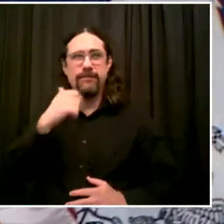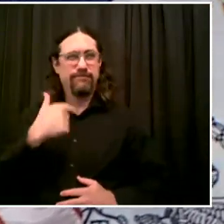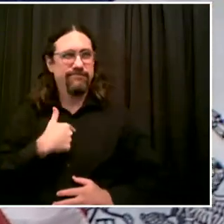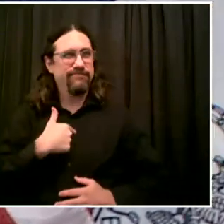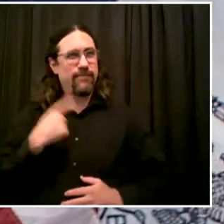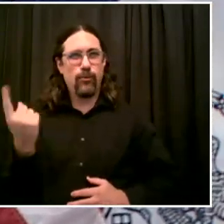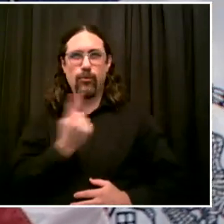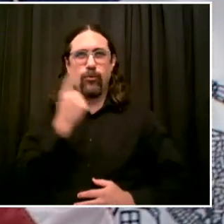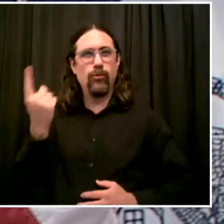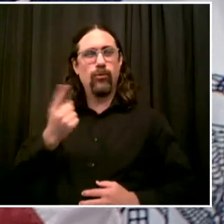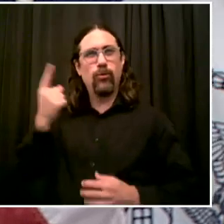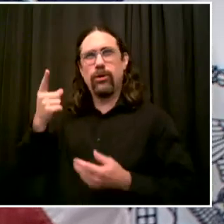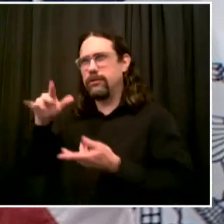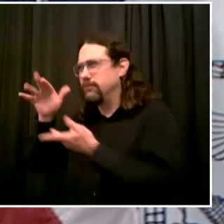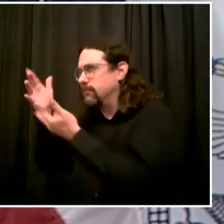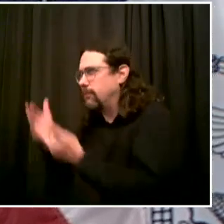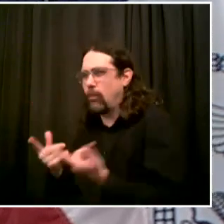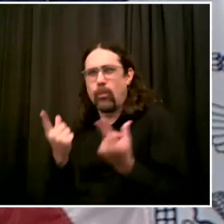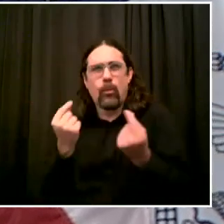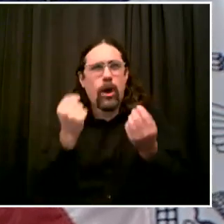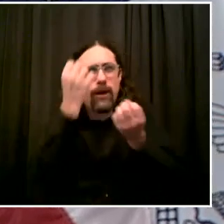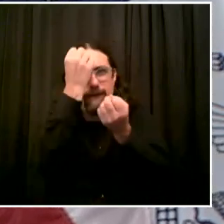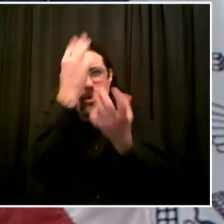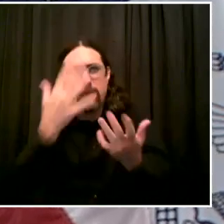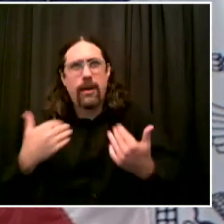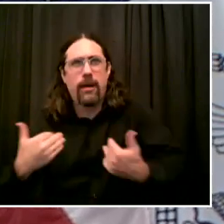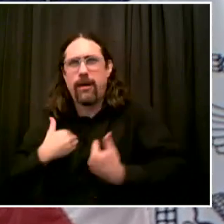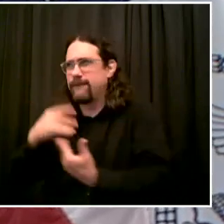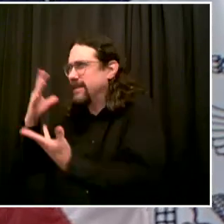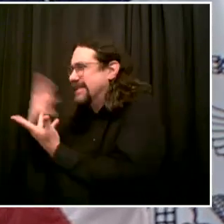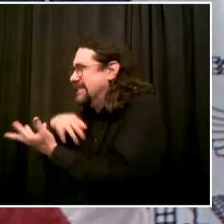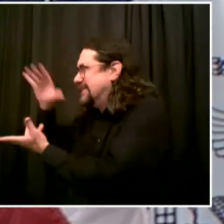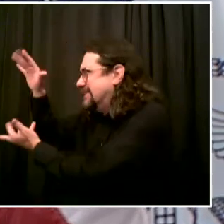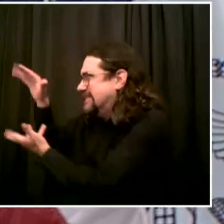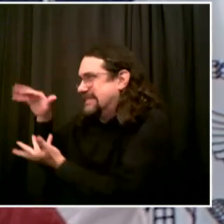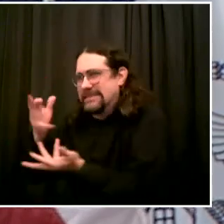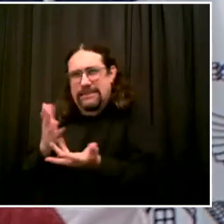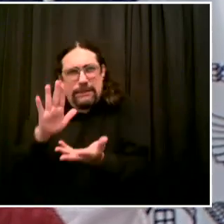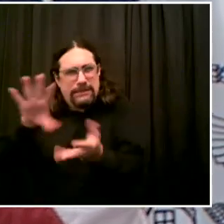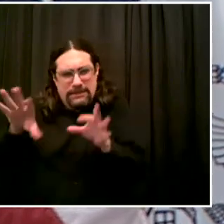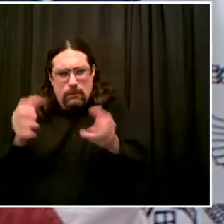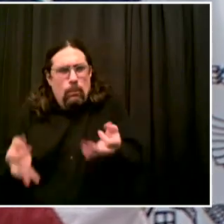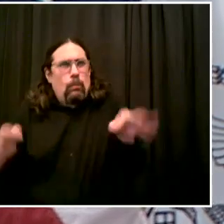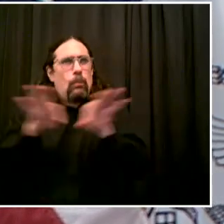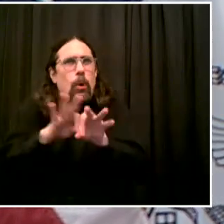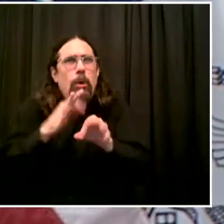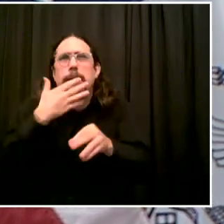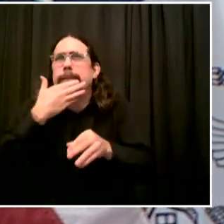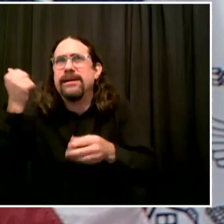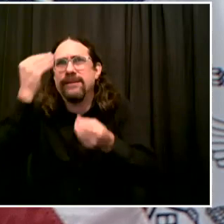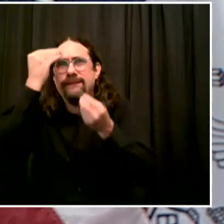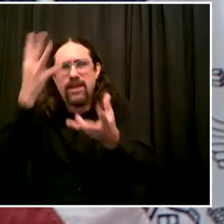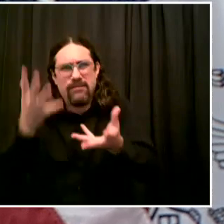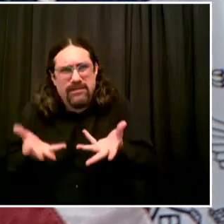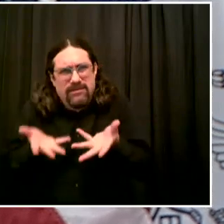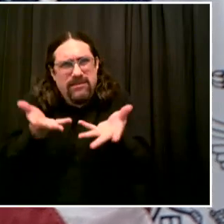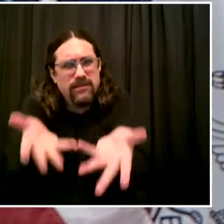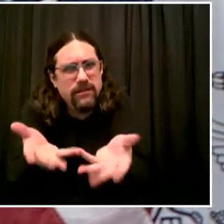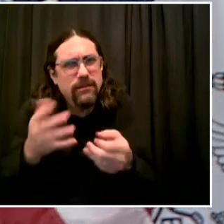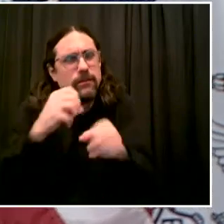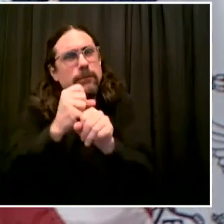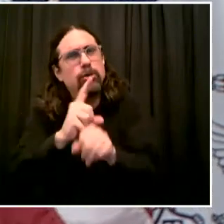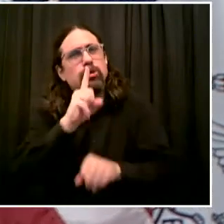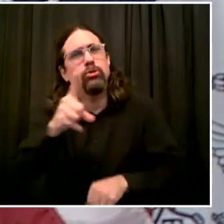about what we don't yet know. And we're dealing with a lot of uncertainty when it comes to the coronavirus, but my job is to give you the very